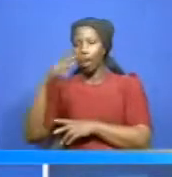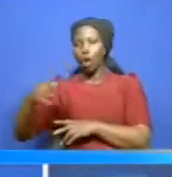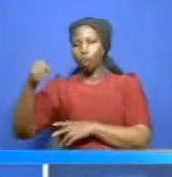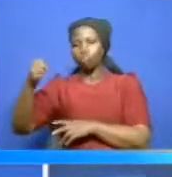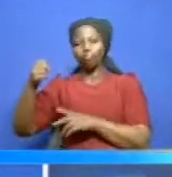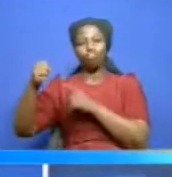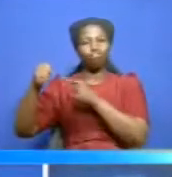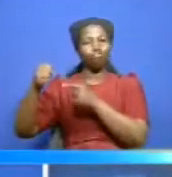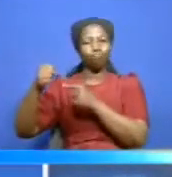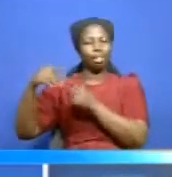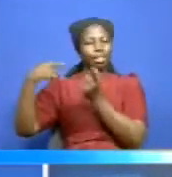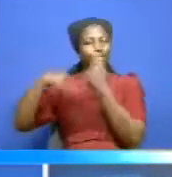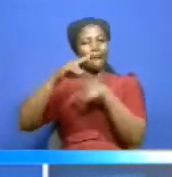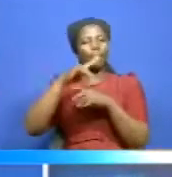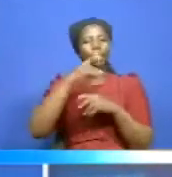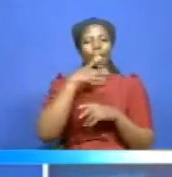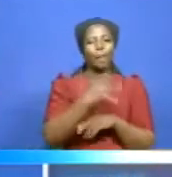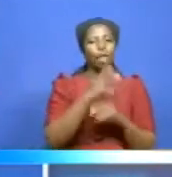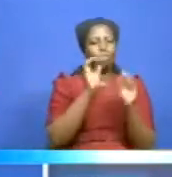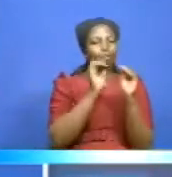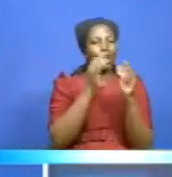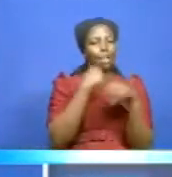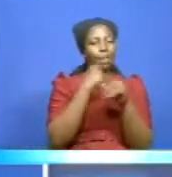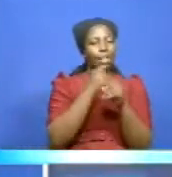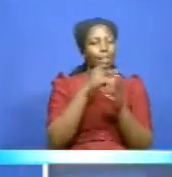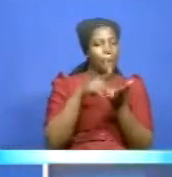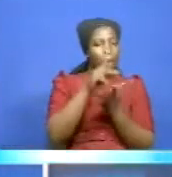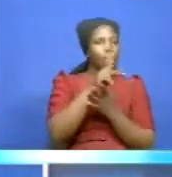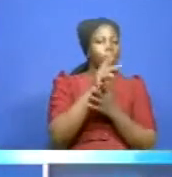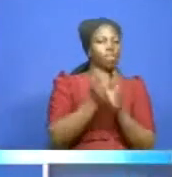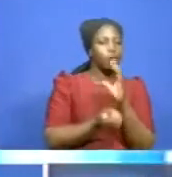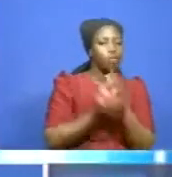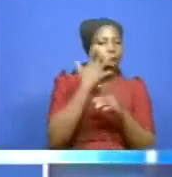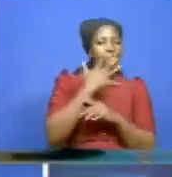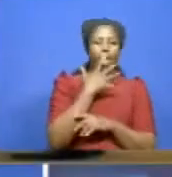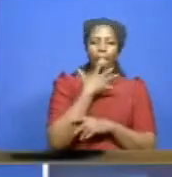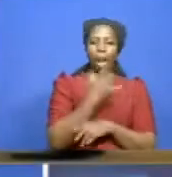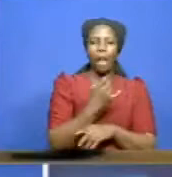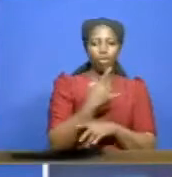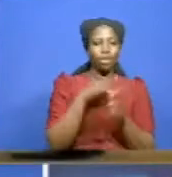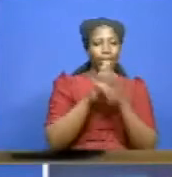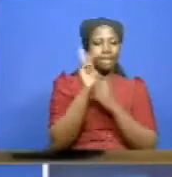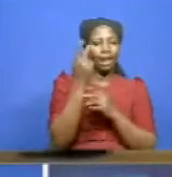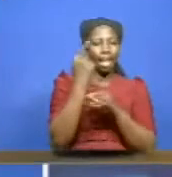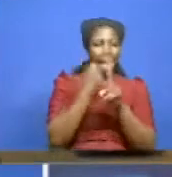which has seen the price of the produce in Kenya shoot up.